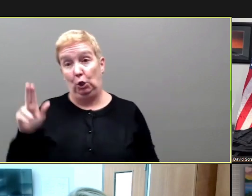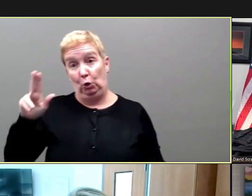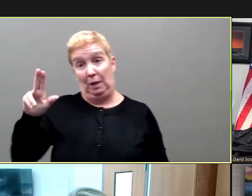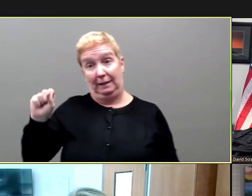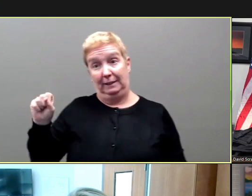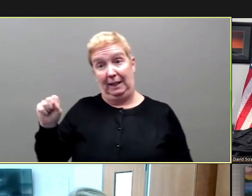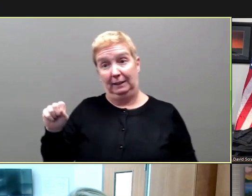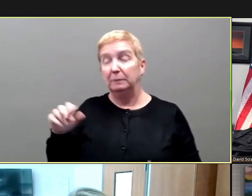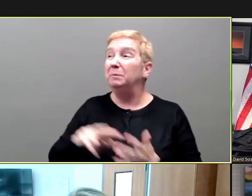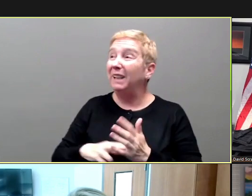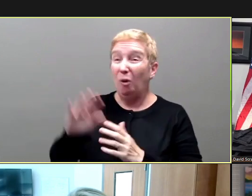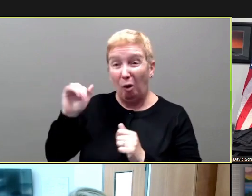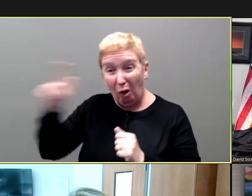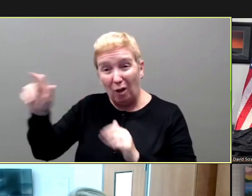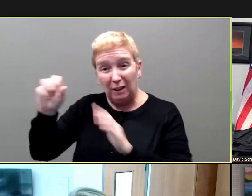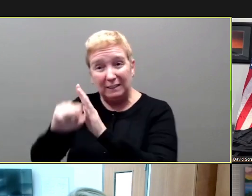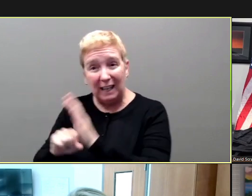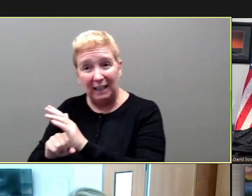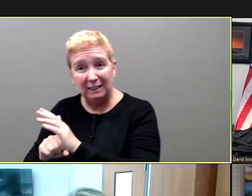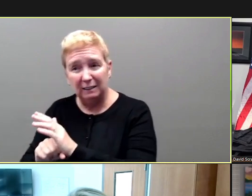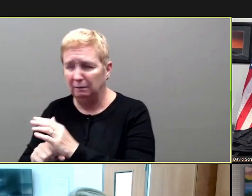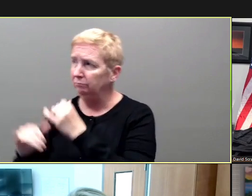as New Mexico. I have